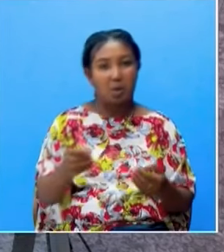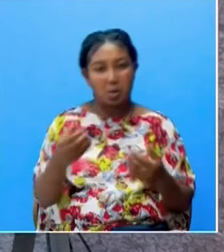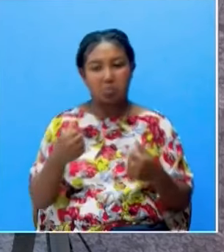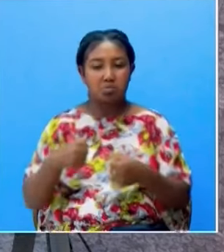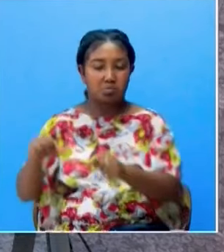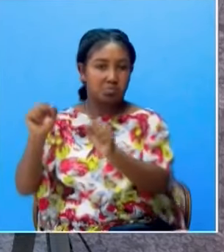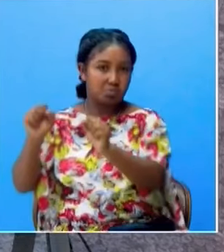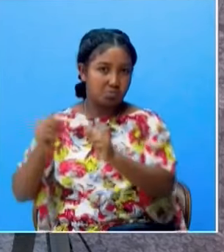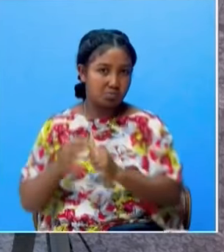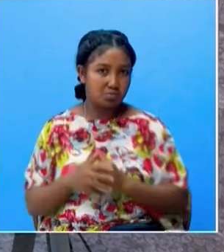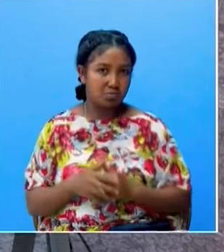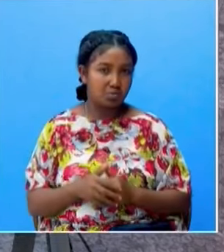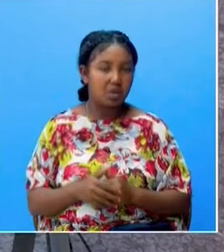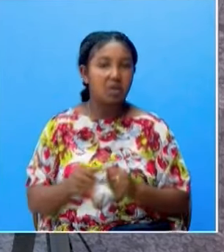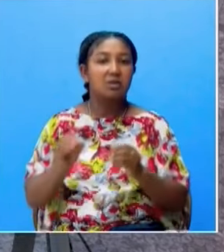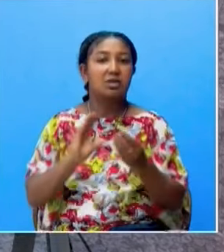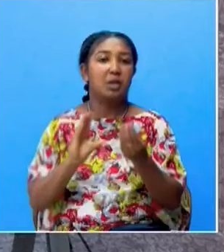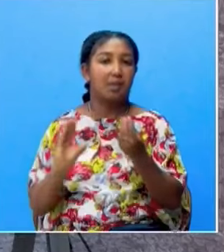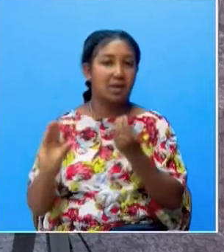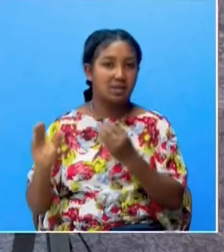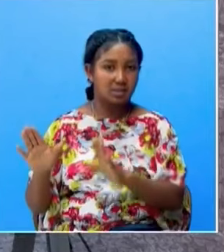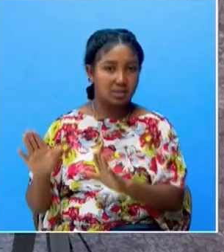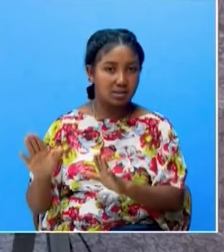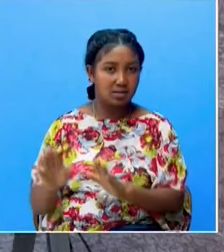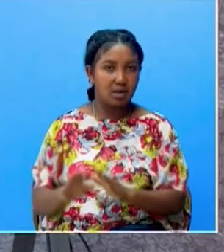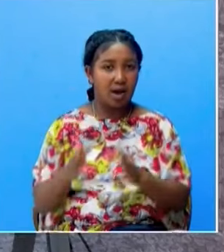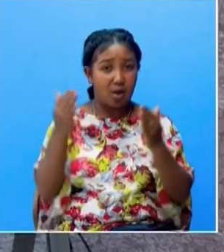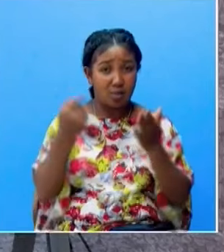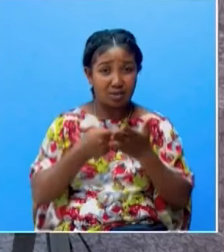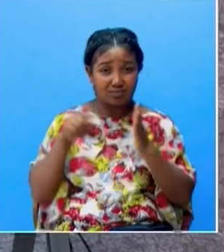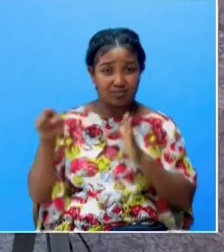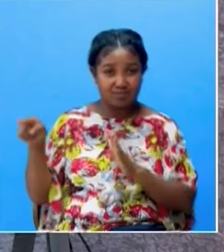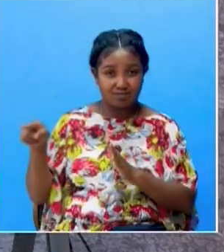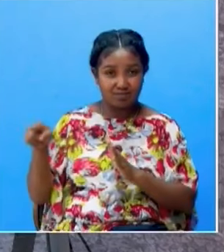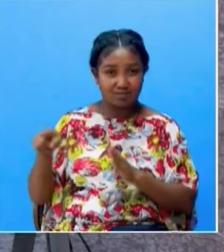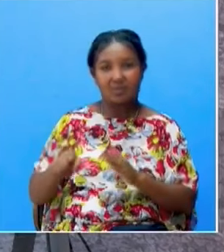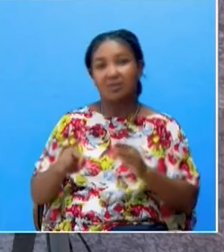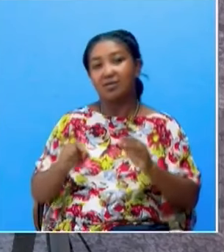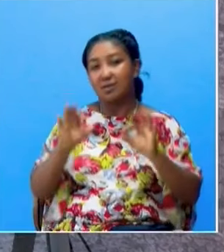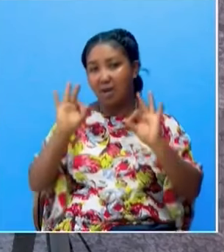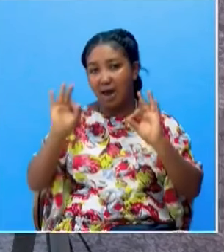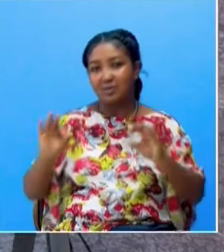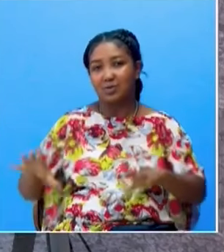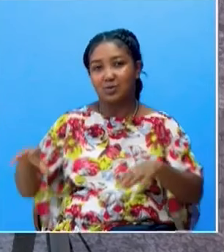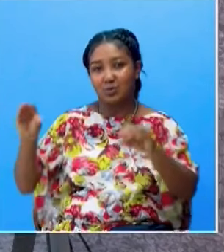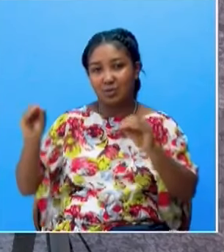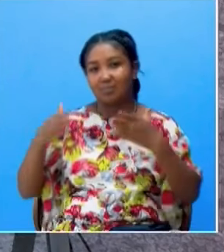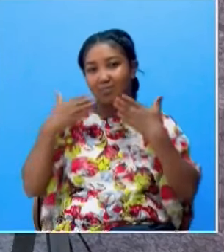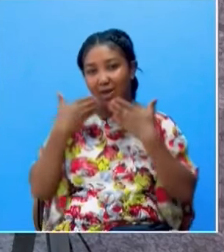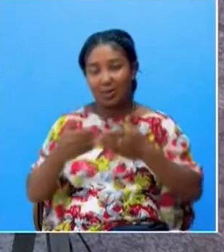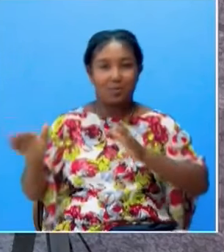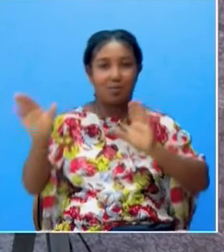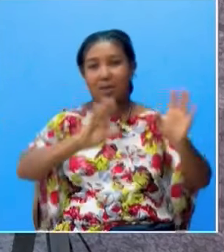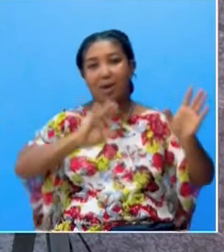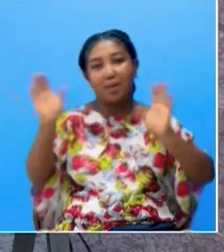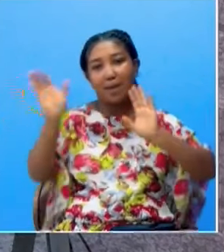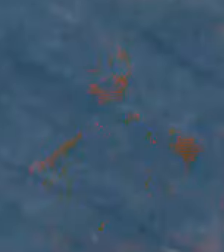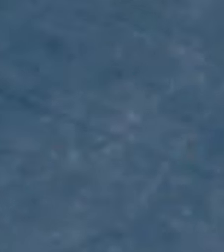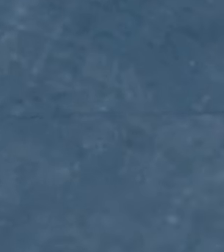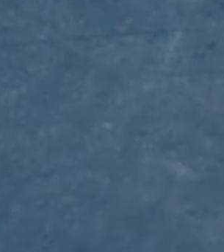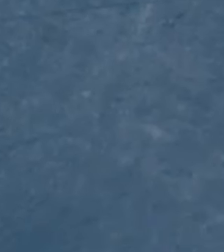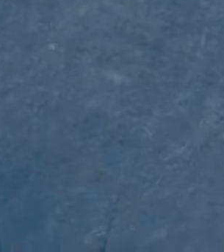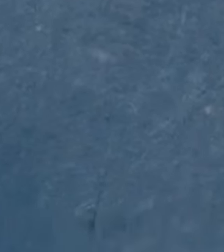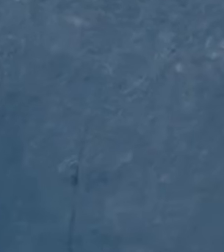can be added. It depends. I hope I'm clear. Nice students. Thank you. Bye-bye.